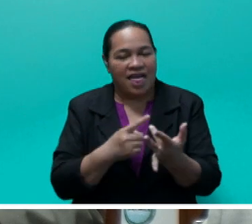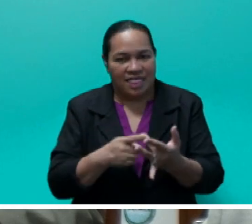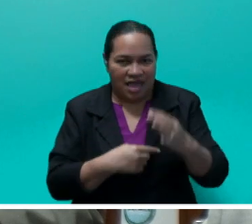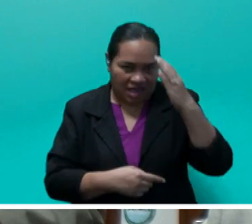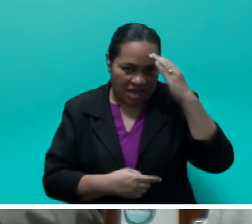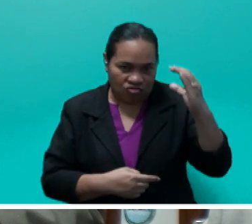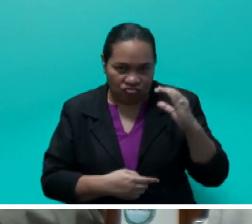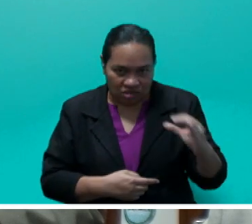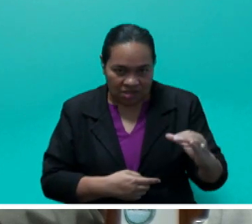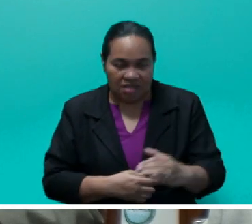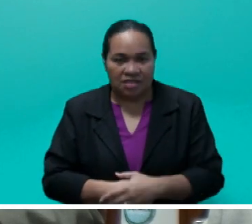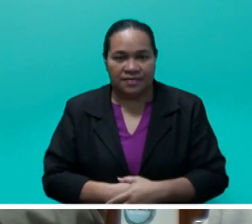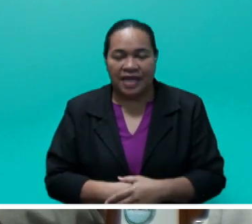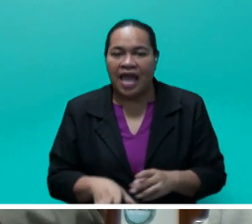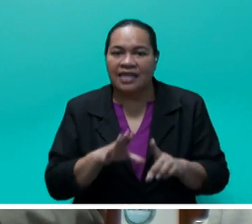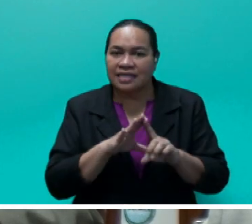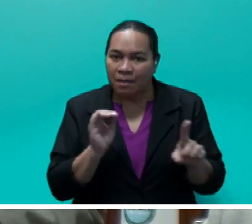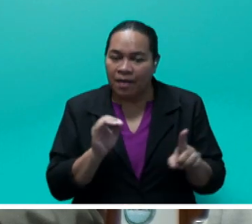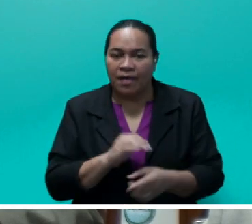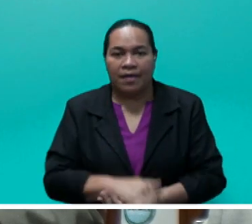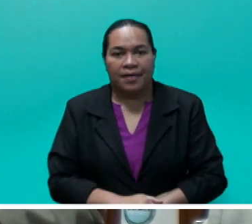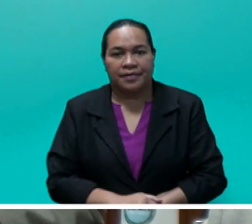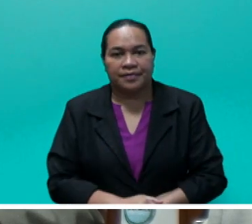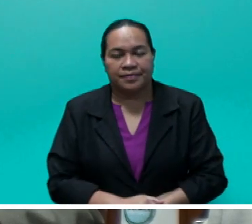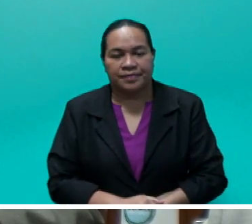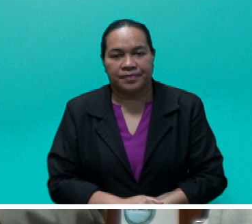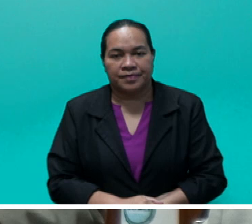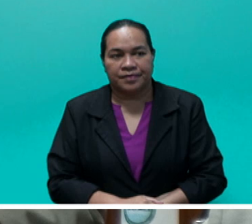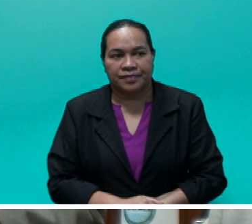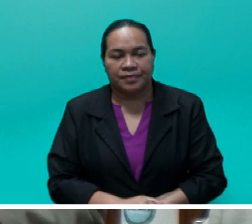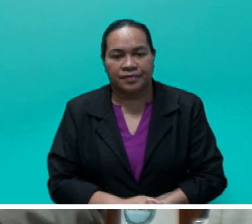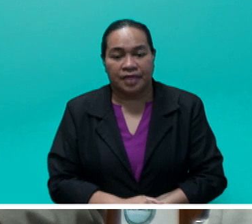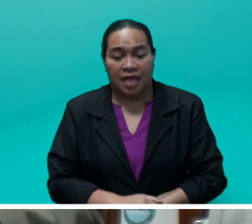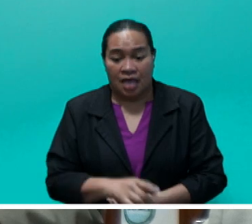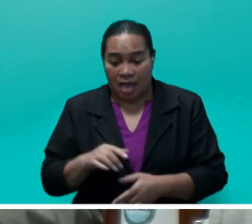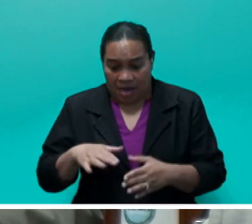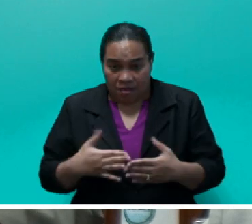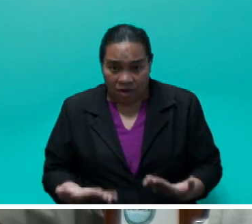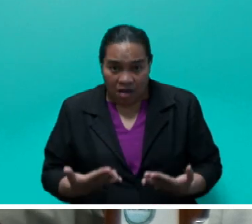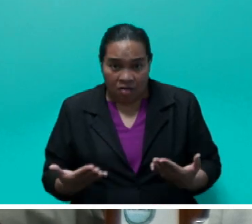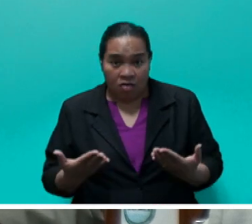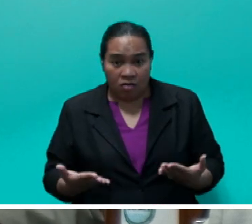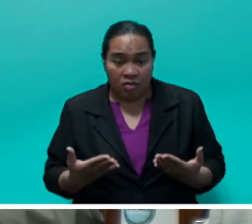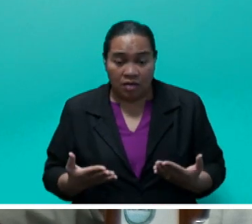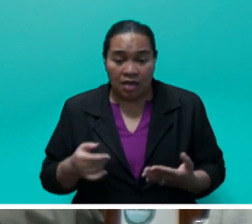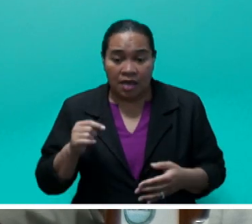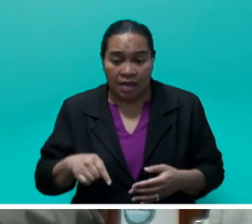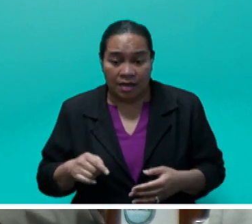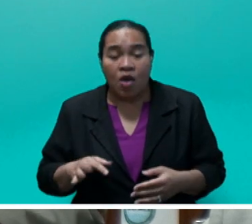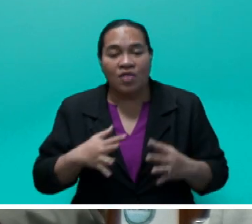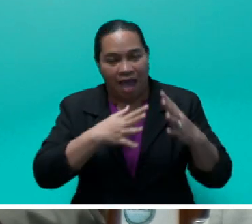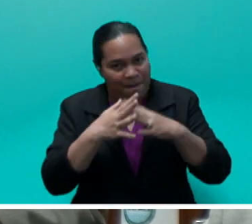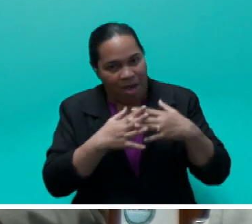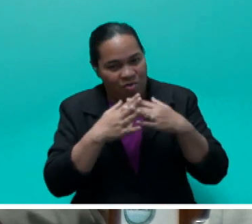nations. For instance, our current ASA with the United